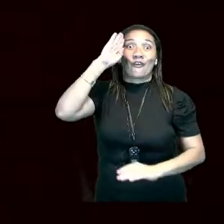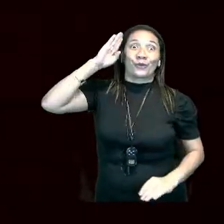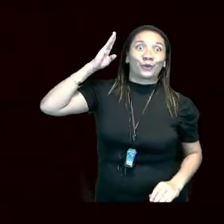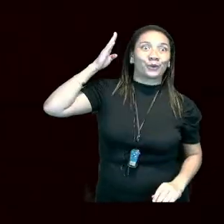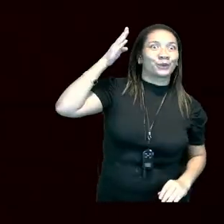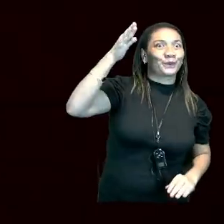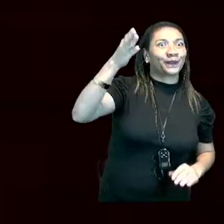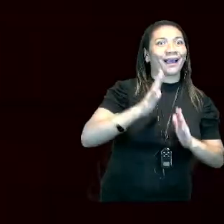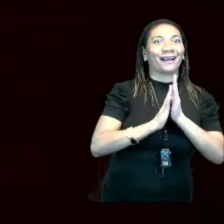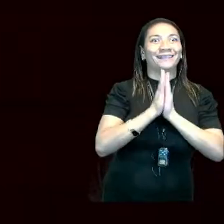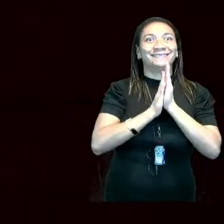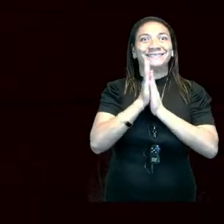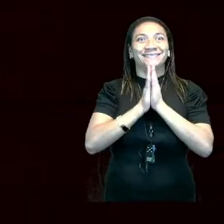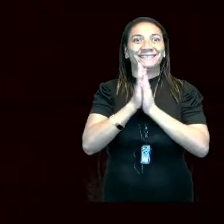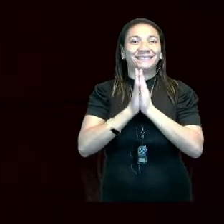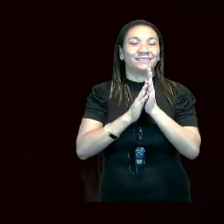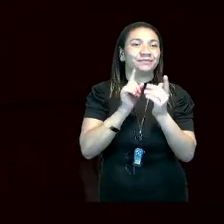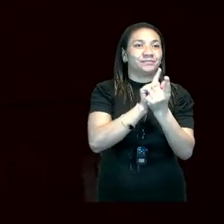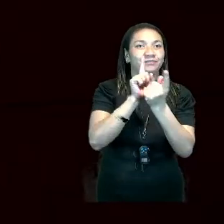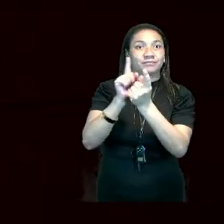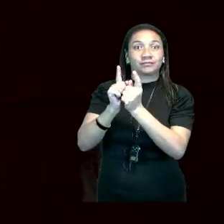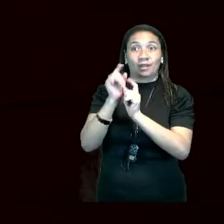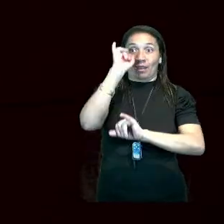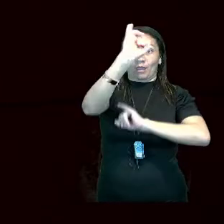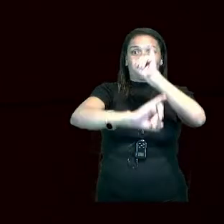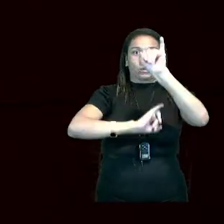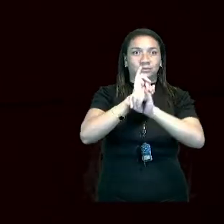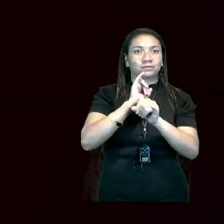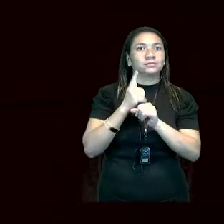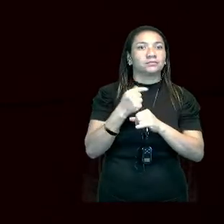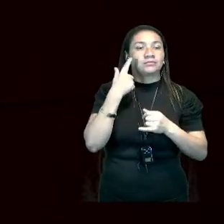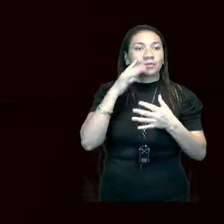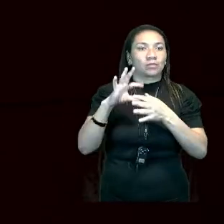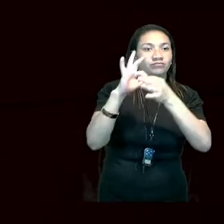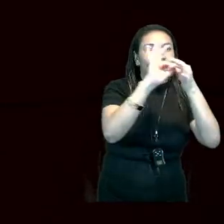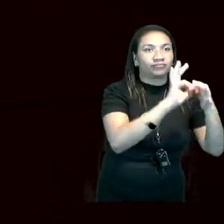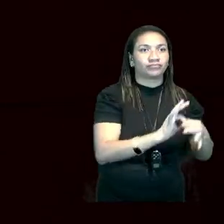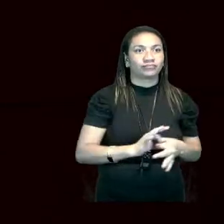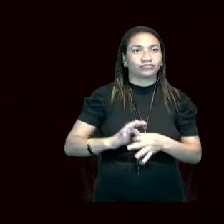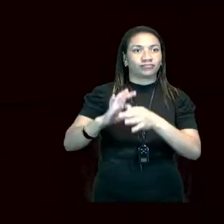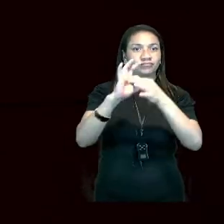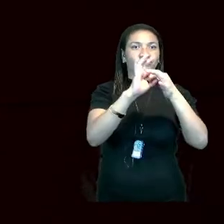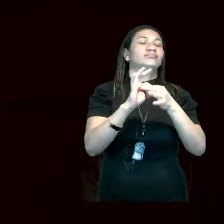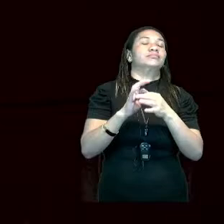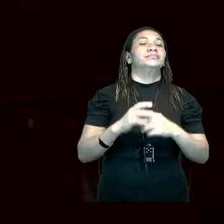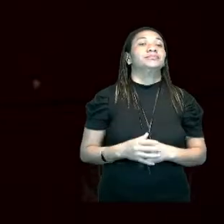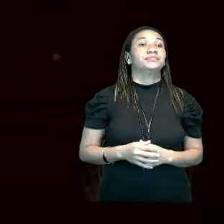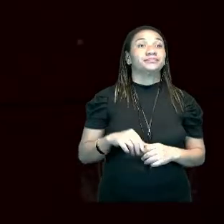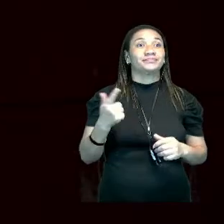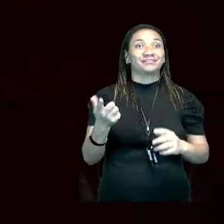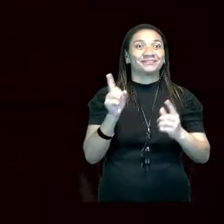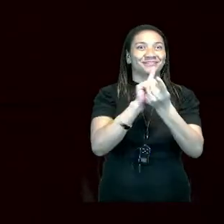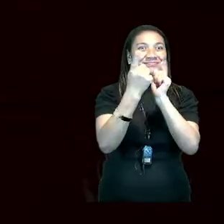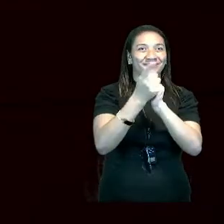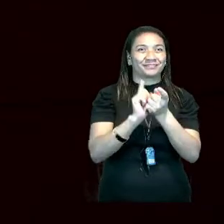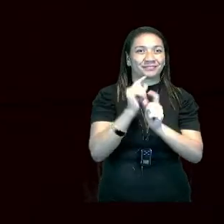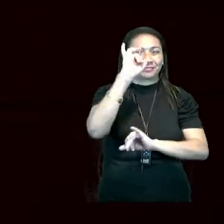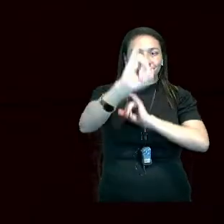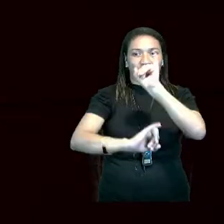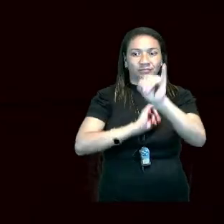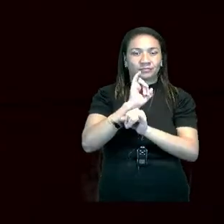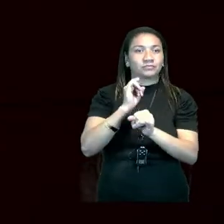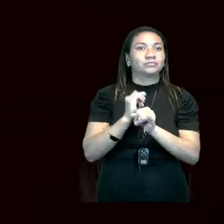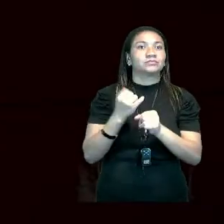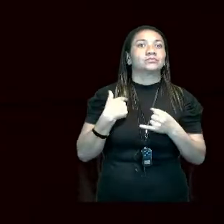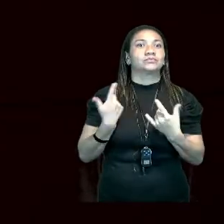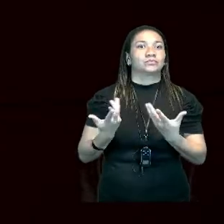and the expectation of an international gathering that has brought together the borders of the diaspora, and